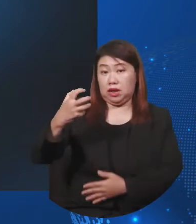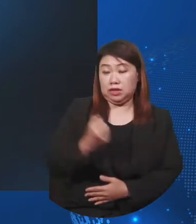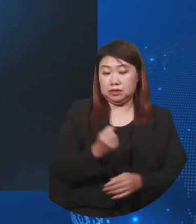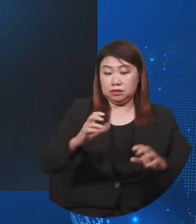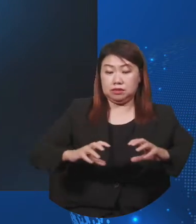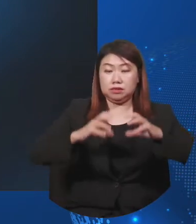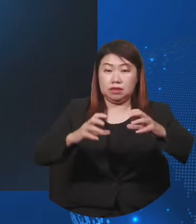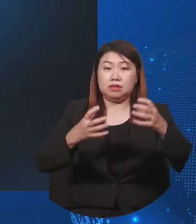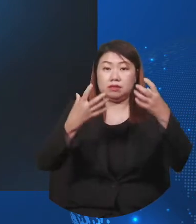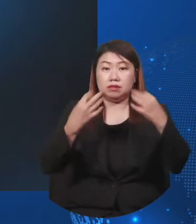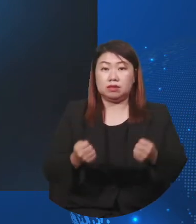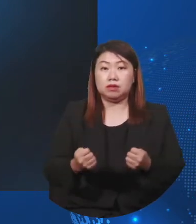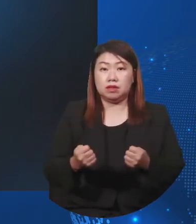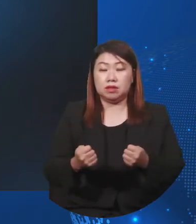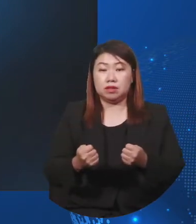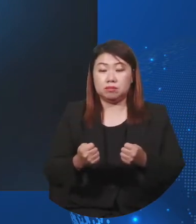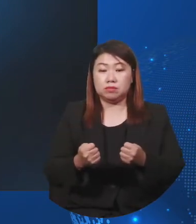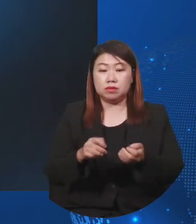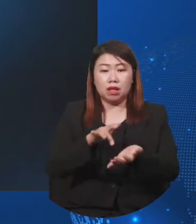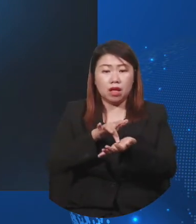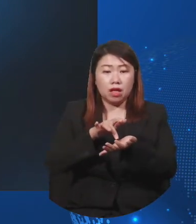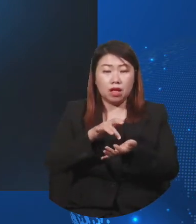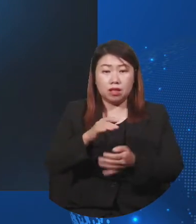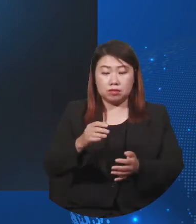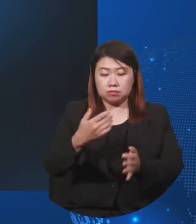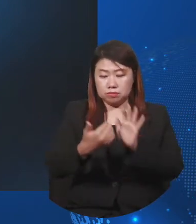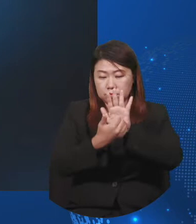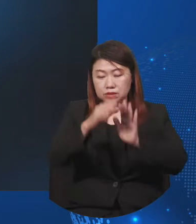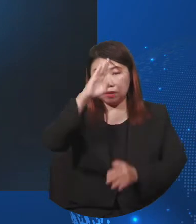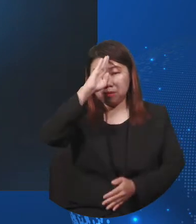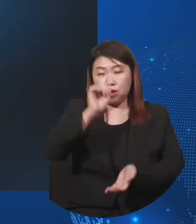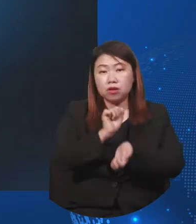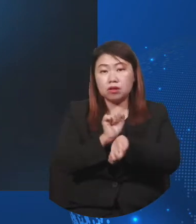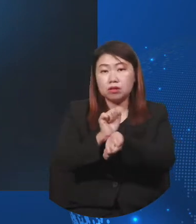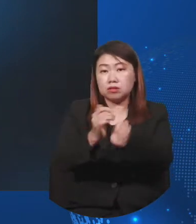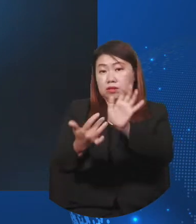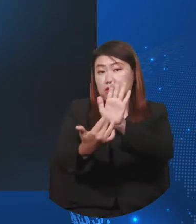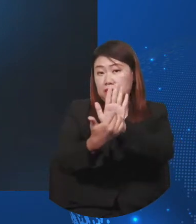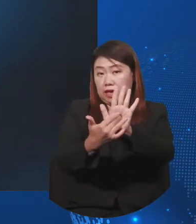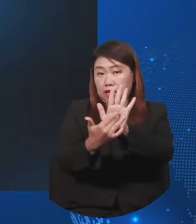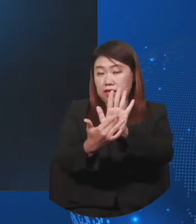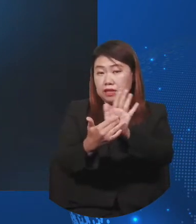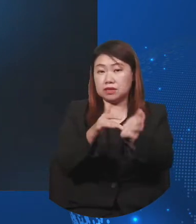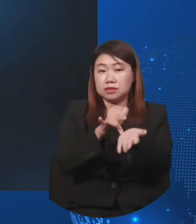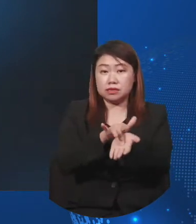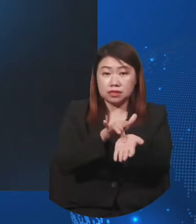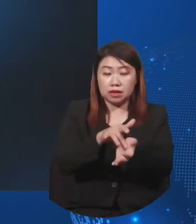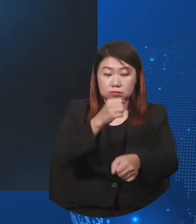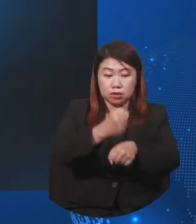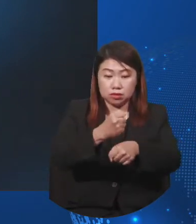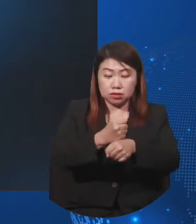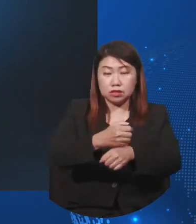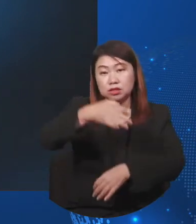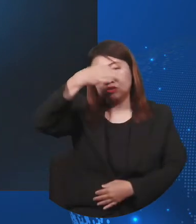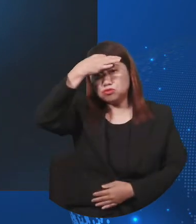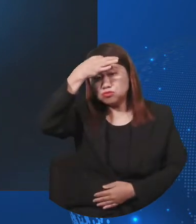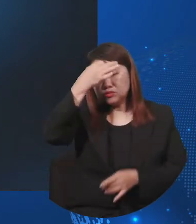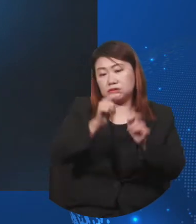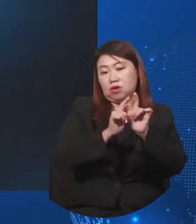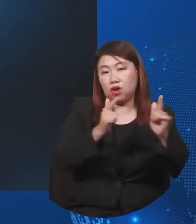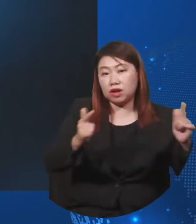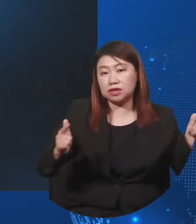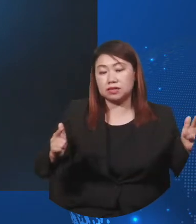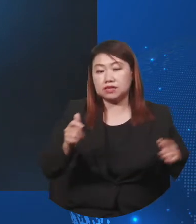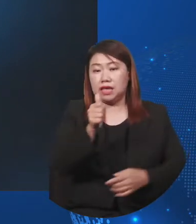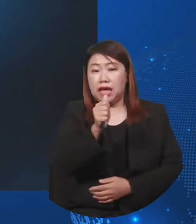vaccination technology for production, innovation in tech commuting solutions, the use of artificial